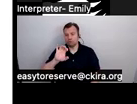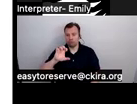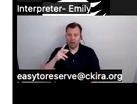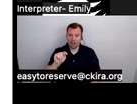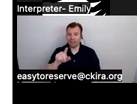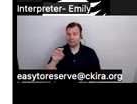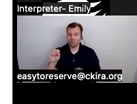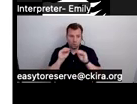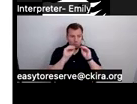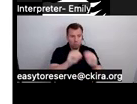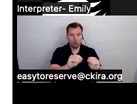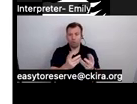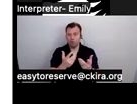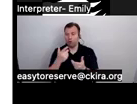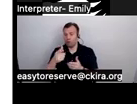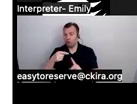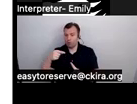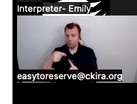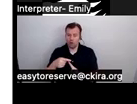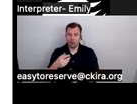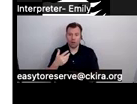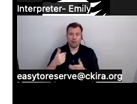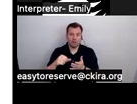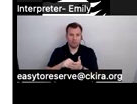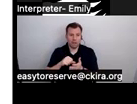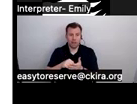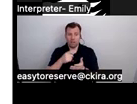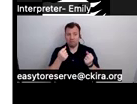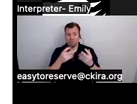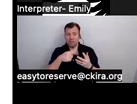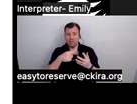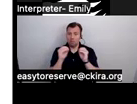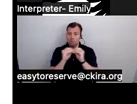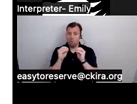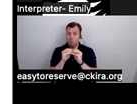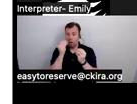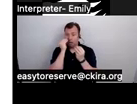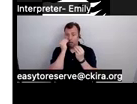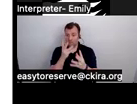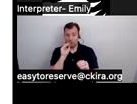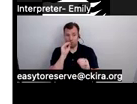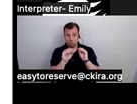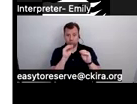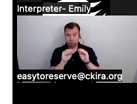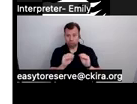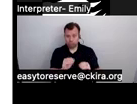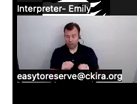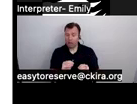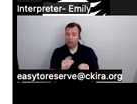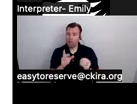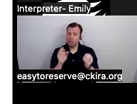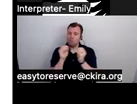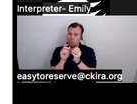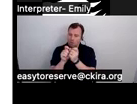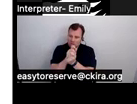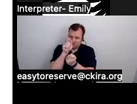You can put in a specific aims page. Like many of these search engines, the more information that you put in, the more specific